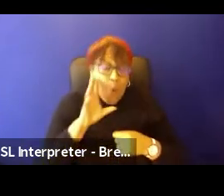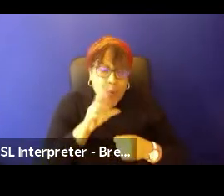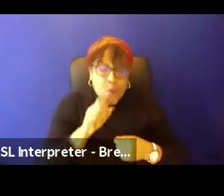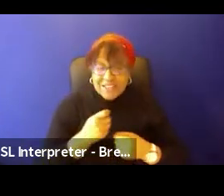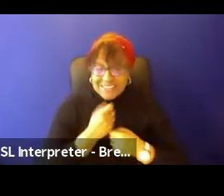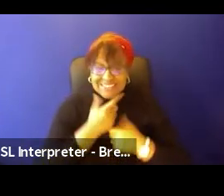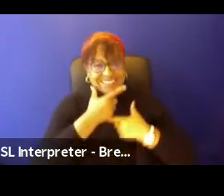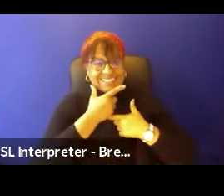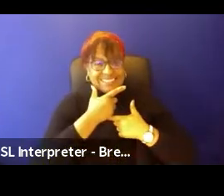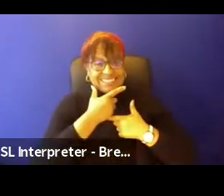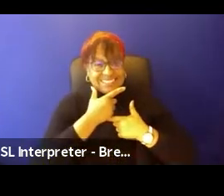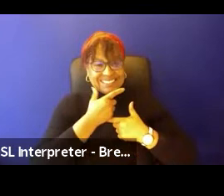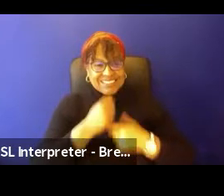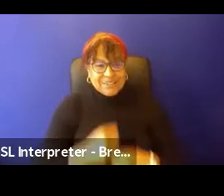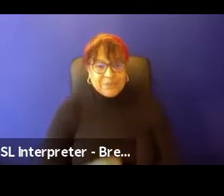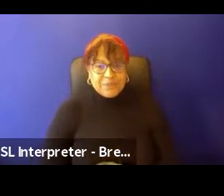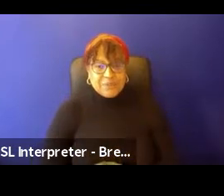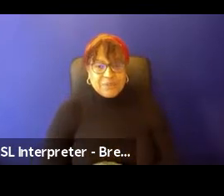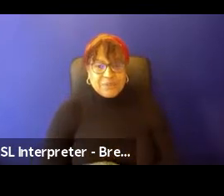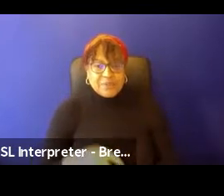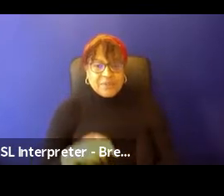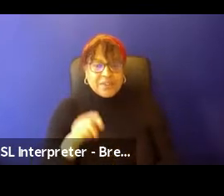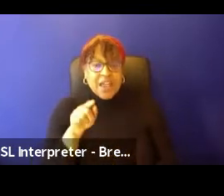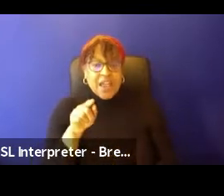guess. Would you like an impression?